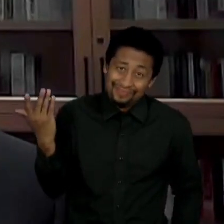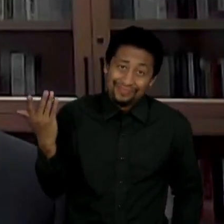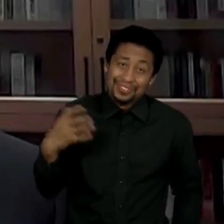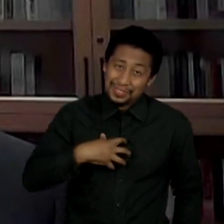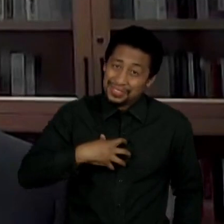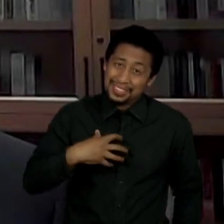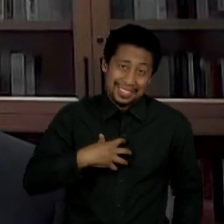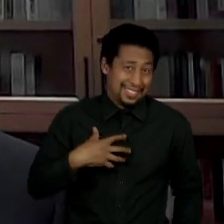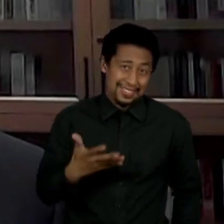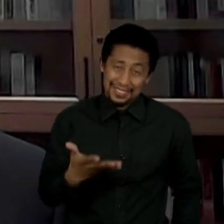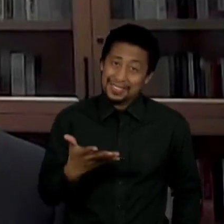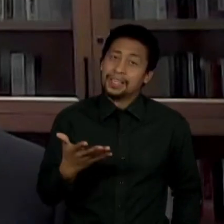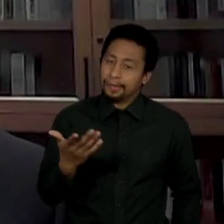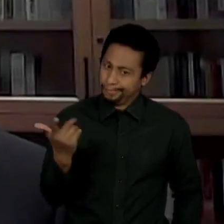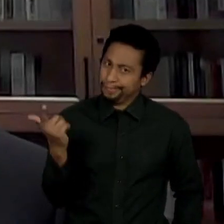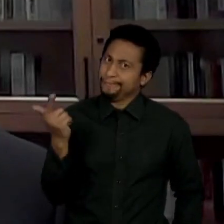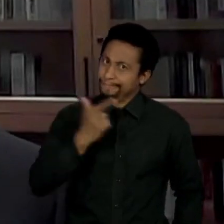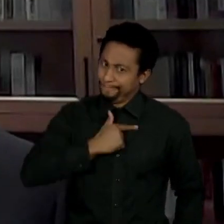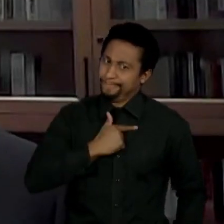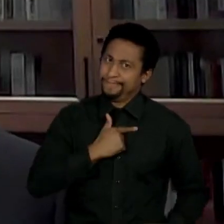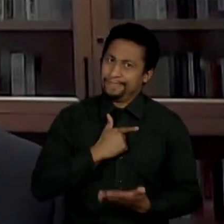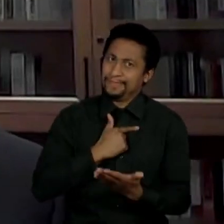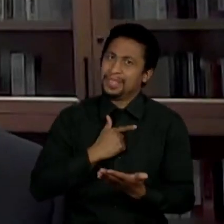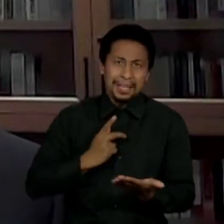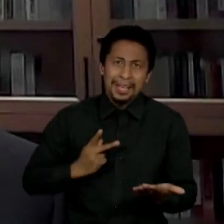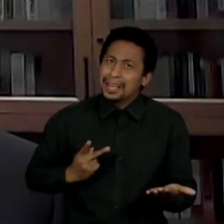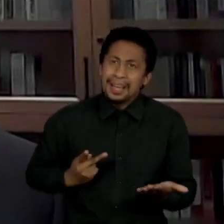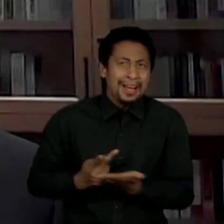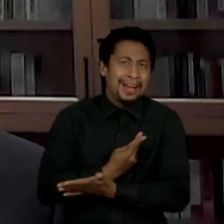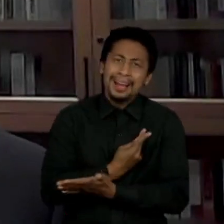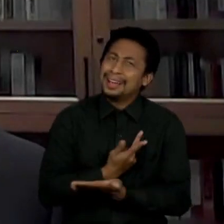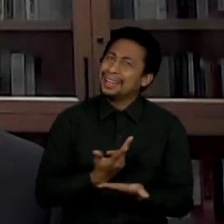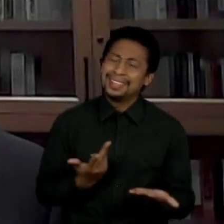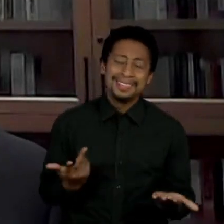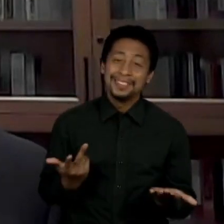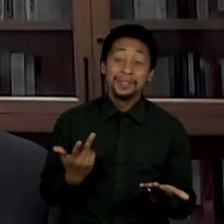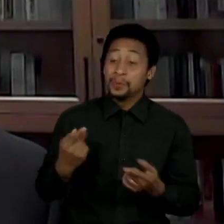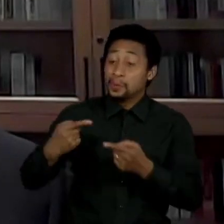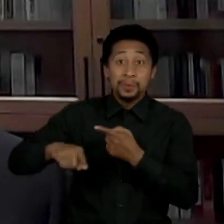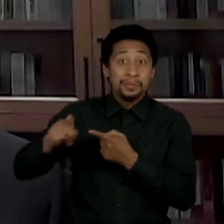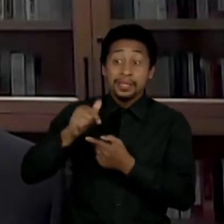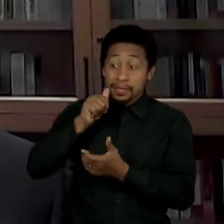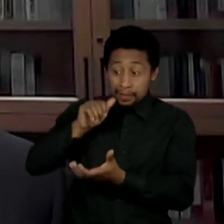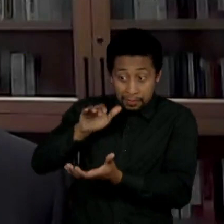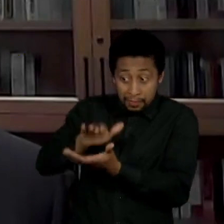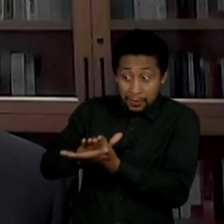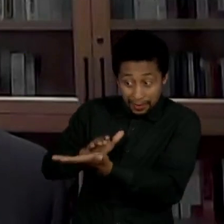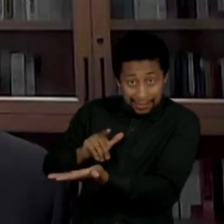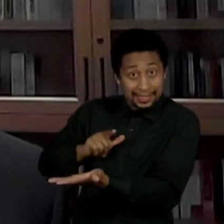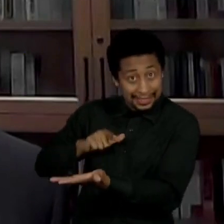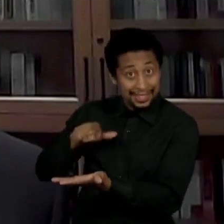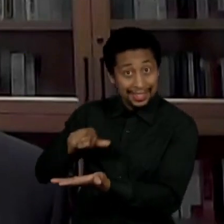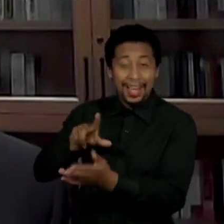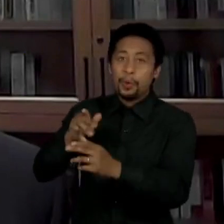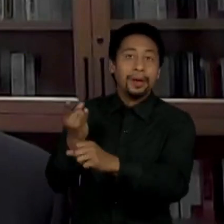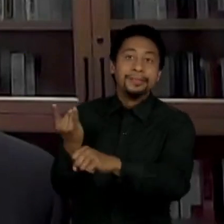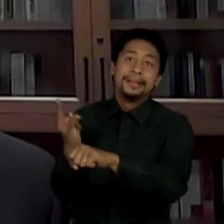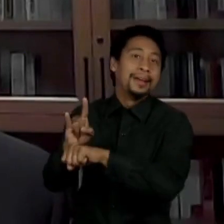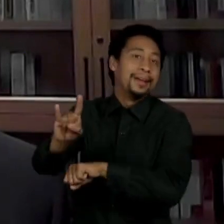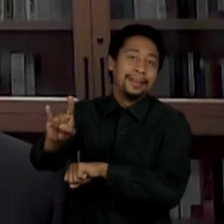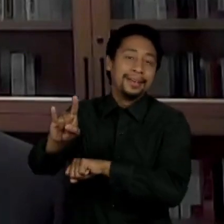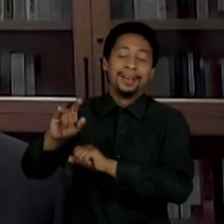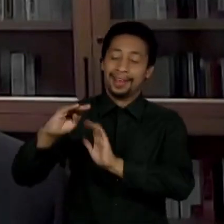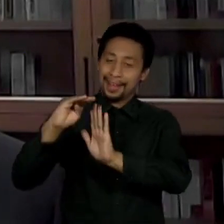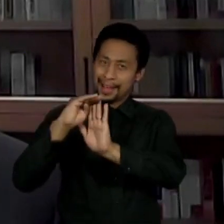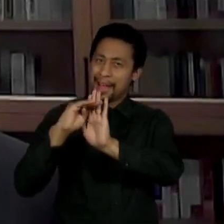knows it's wrong. It's wrong. It's wrong to his wife. It's wrong from a religious perspective, but nonetheless,